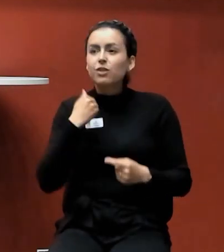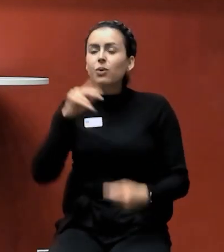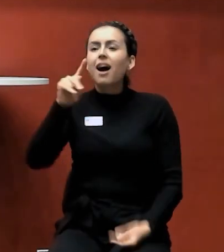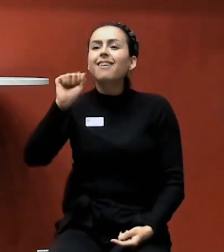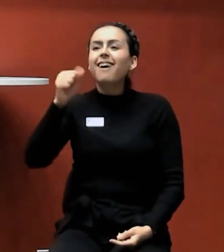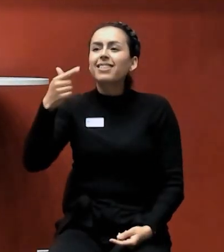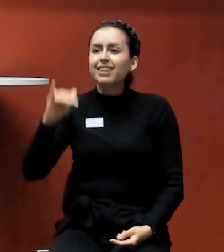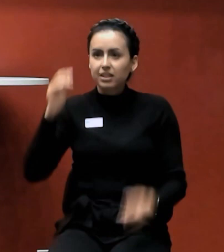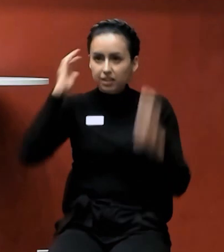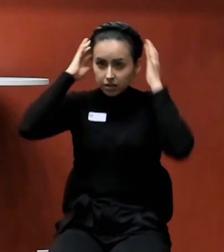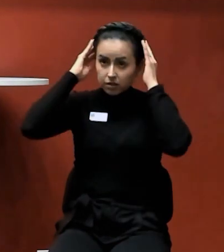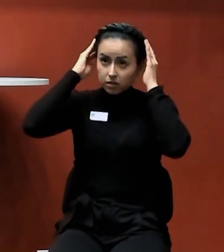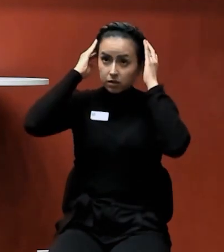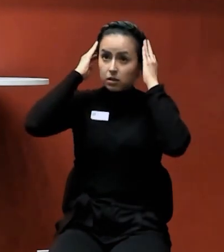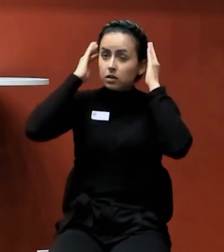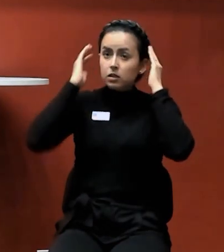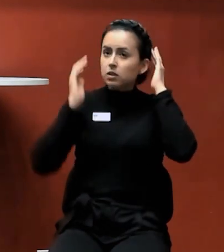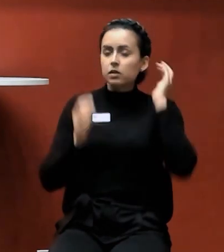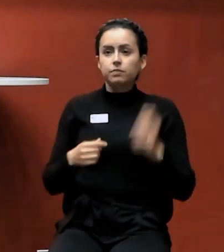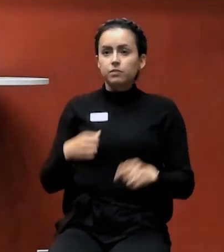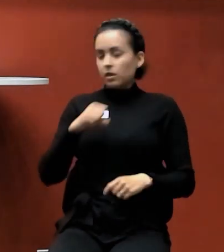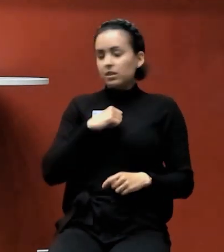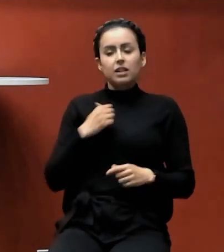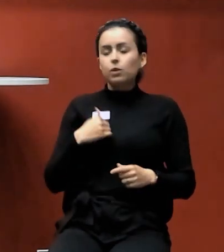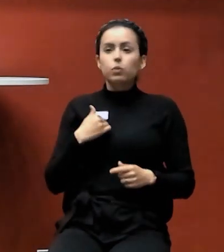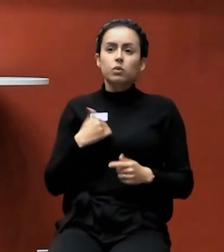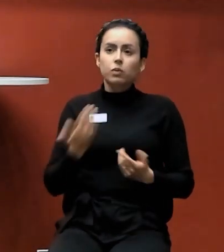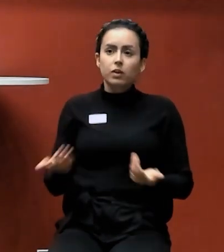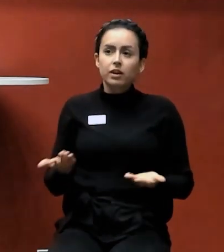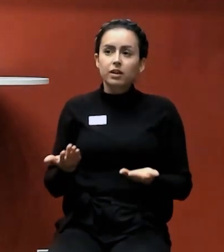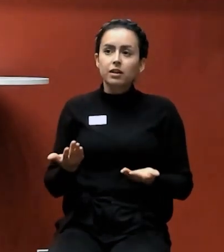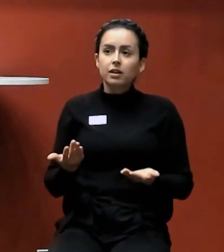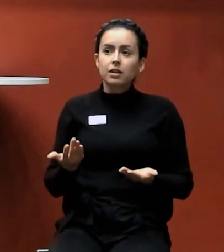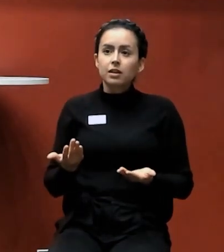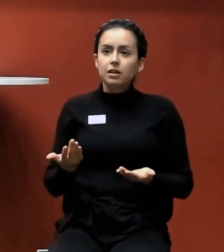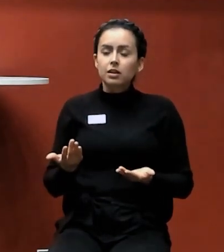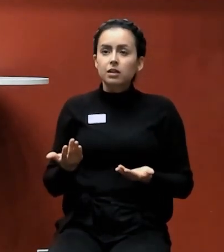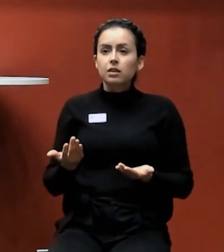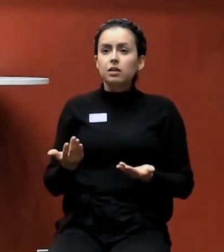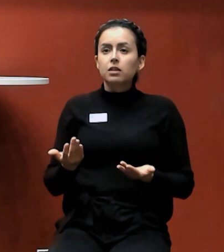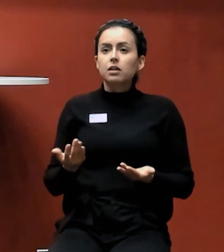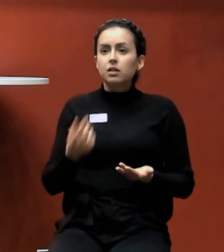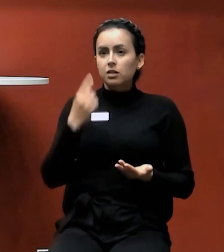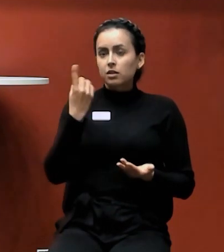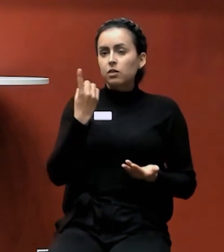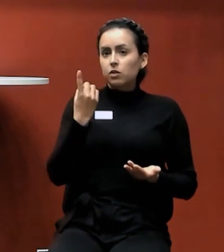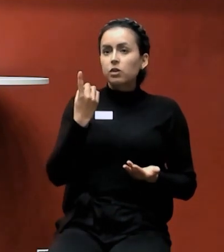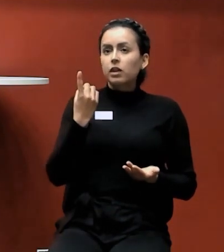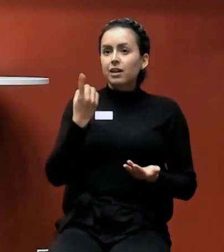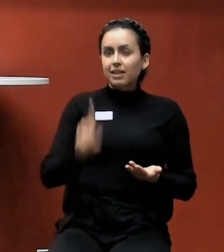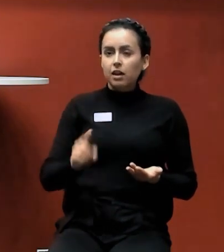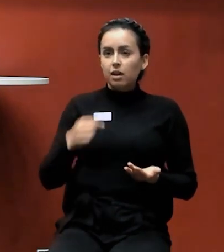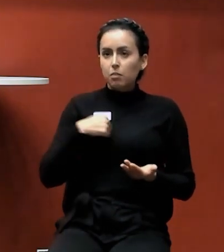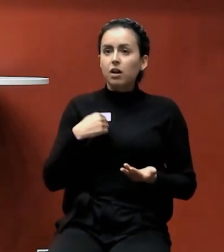I know. Yes, well, you I are. Feel myself like right. Feel that I've been like, once I got 1 year grant and once